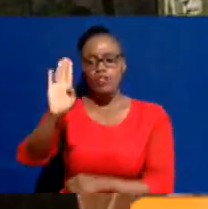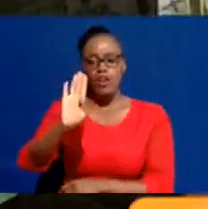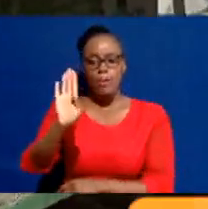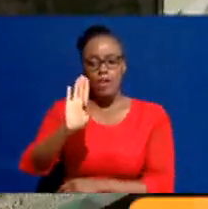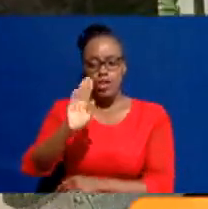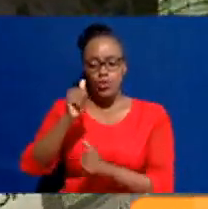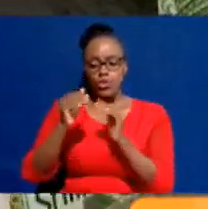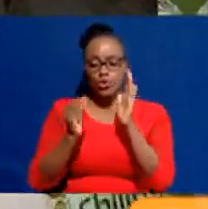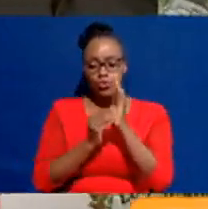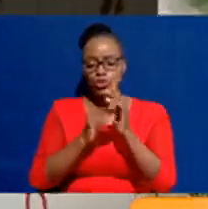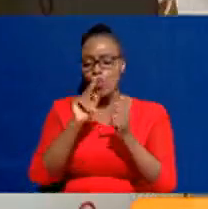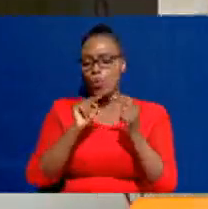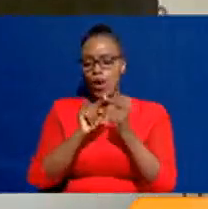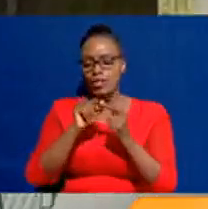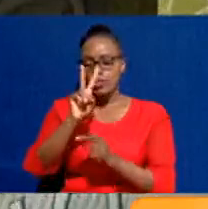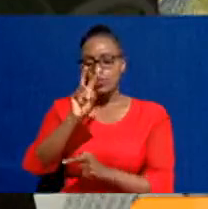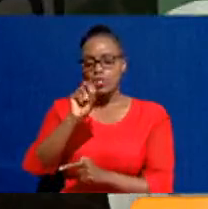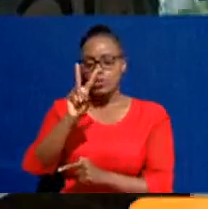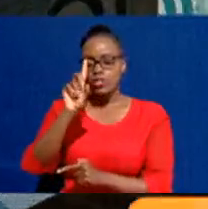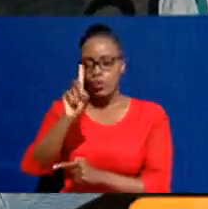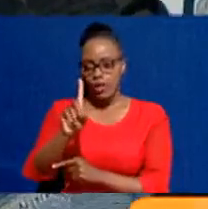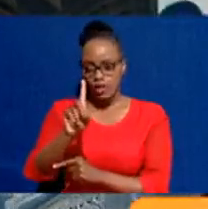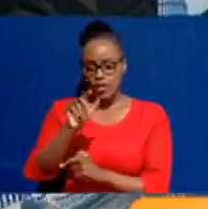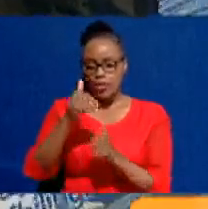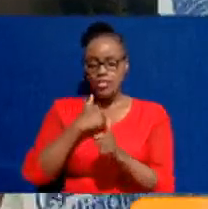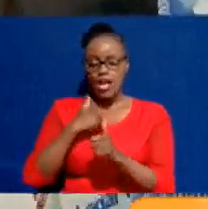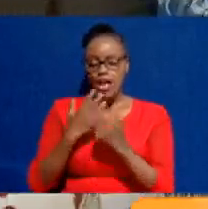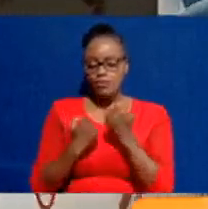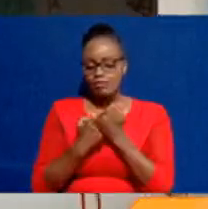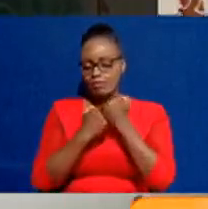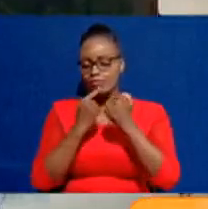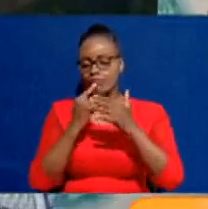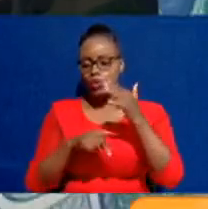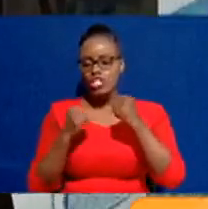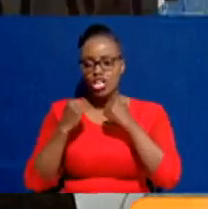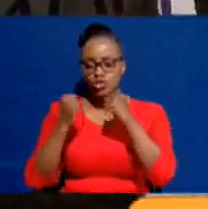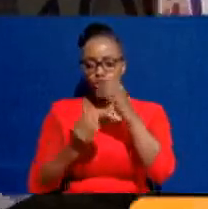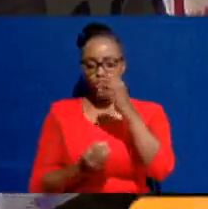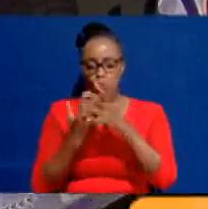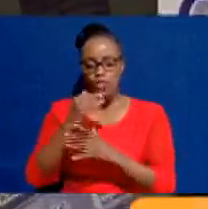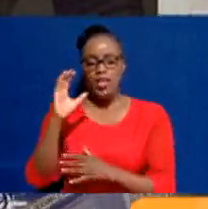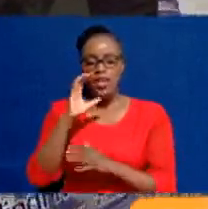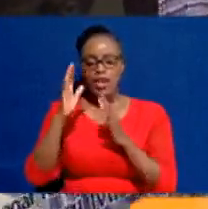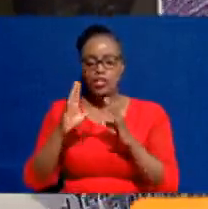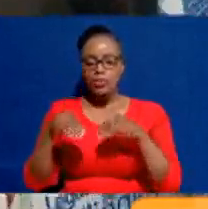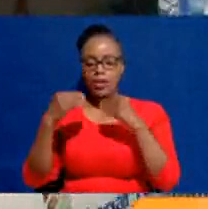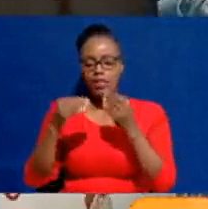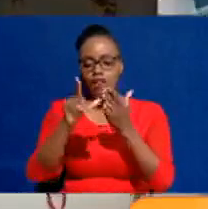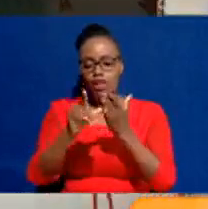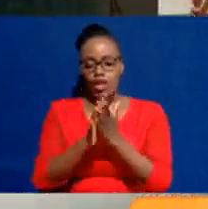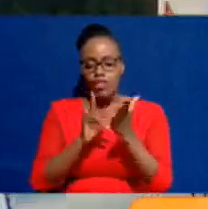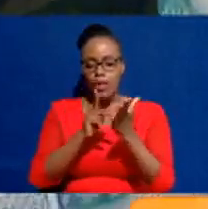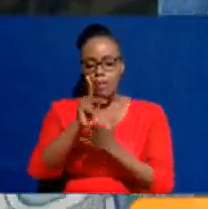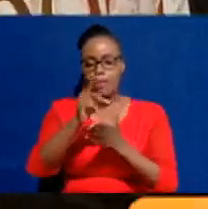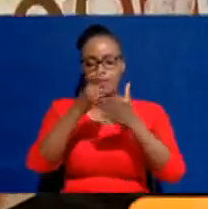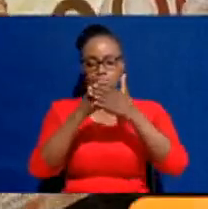shillings posted in 2021. The lender attributes the result to a strong growth in customer lending and payment